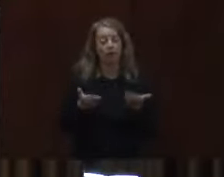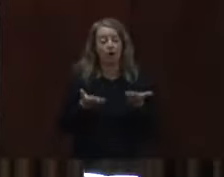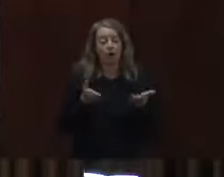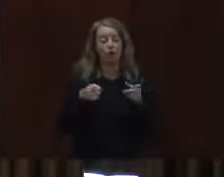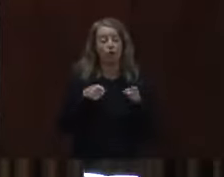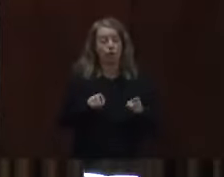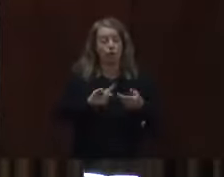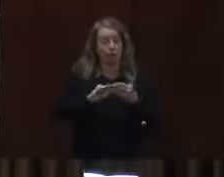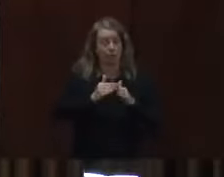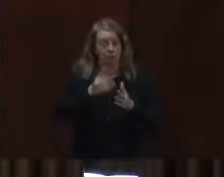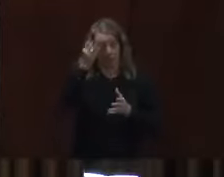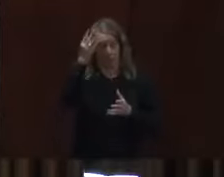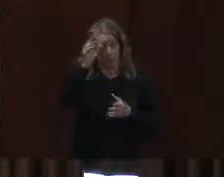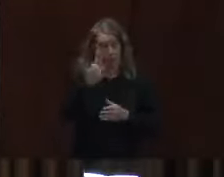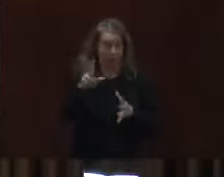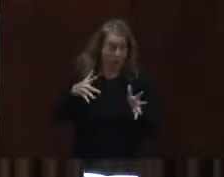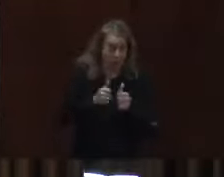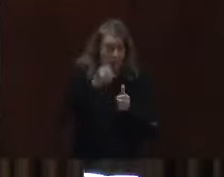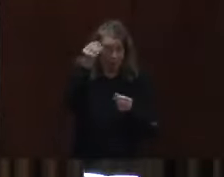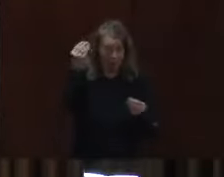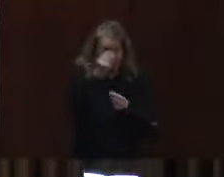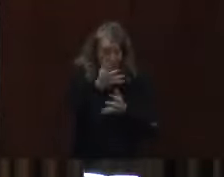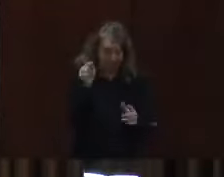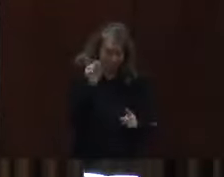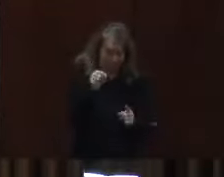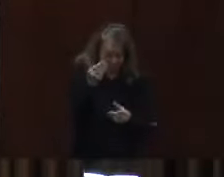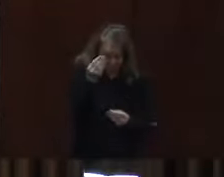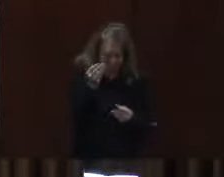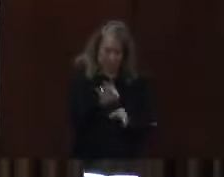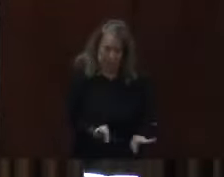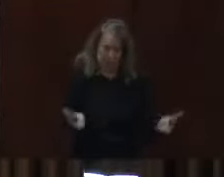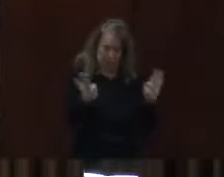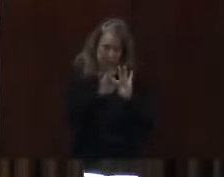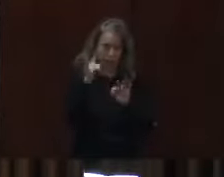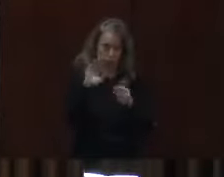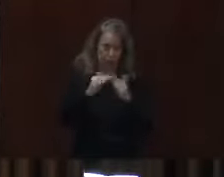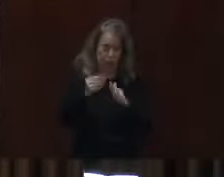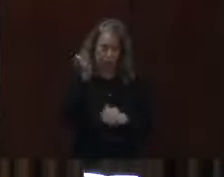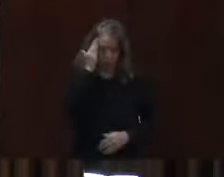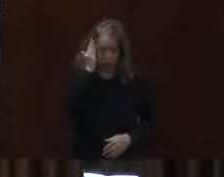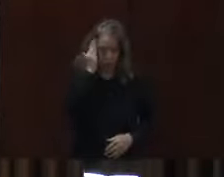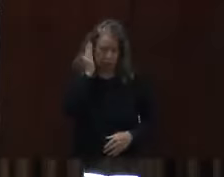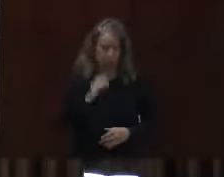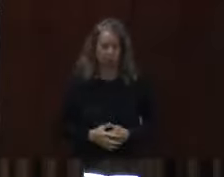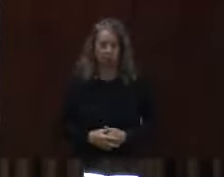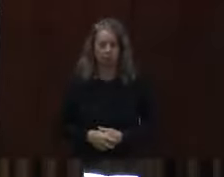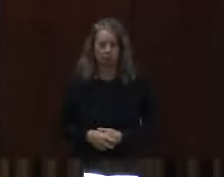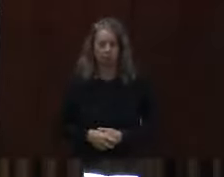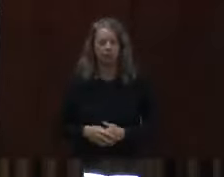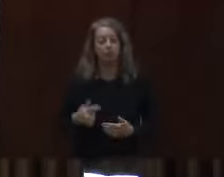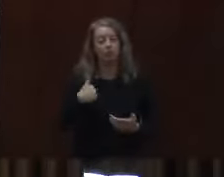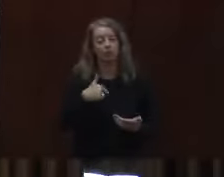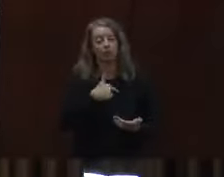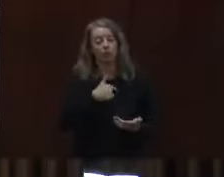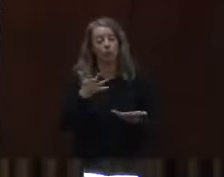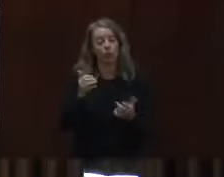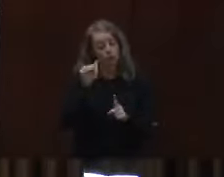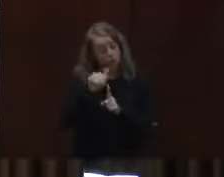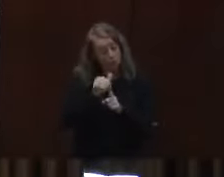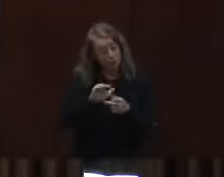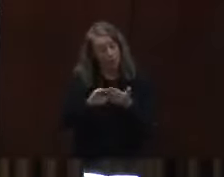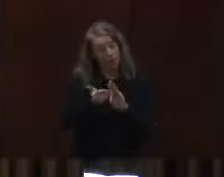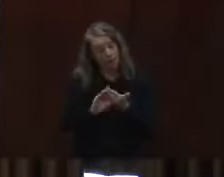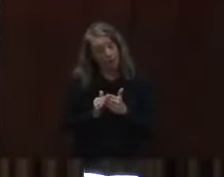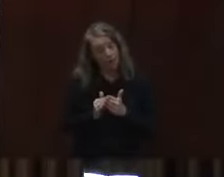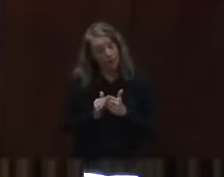updates remains very important for our community to know about. And so we just want to remind the community that we are